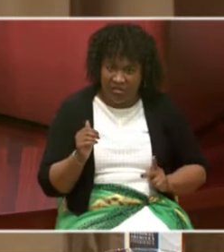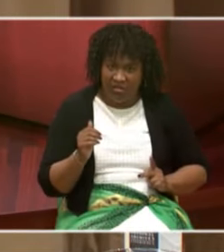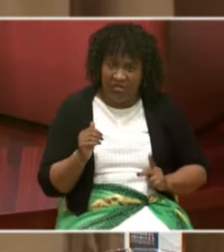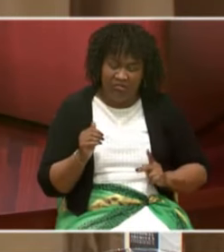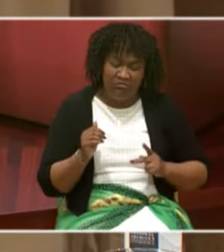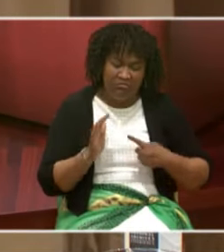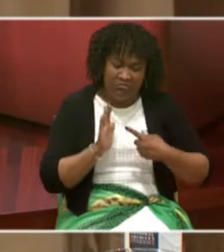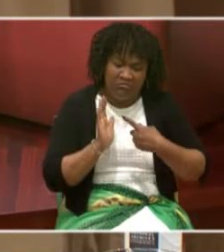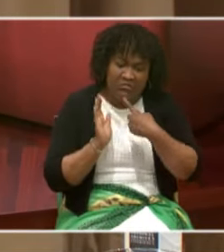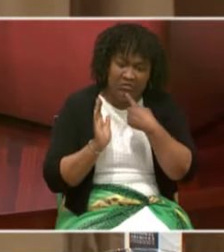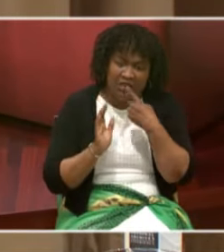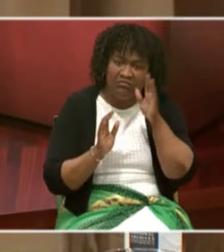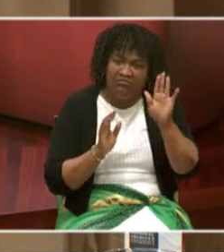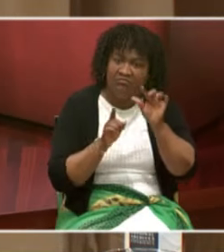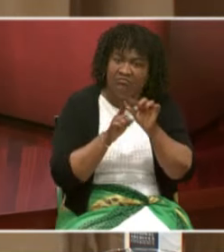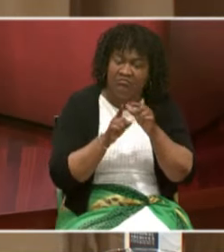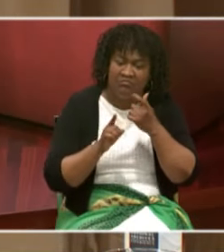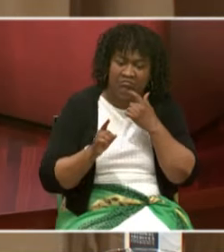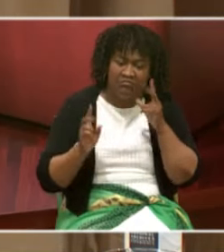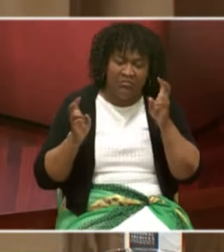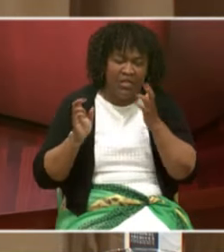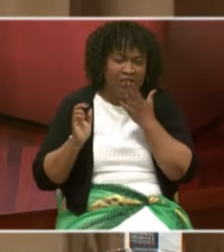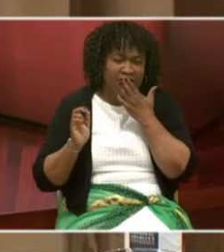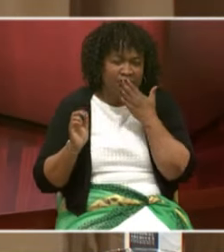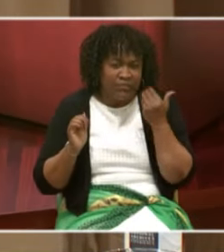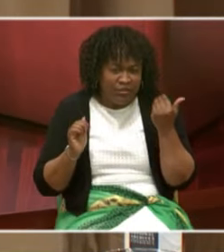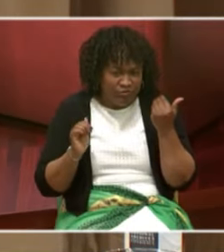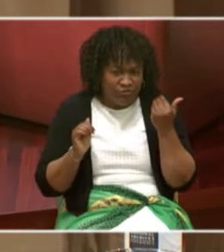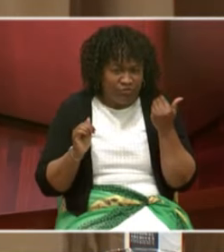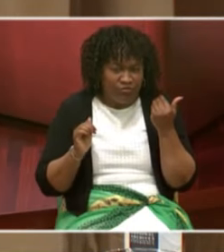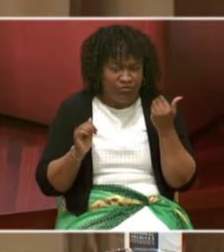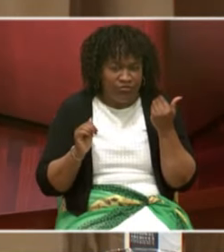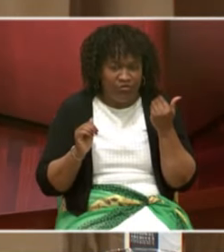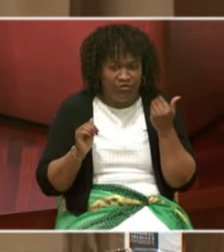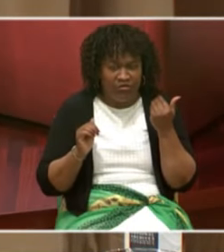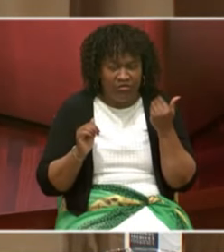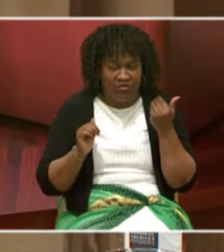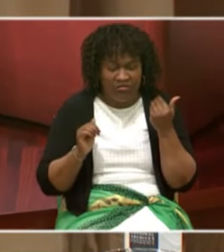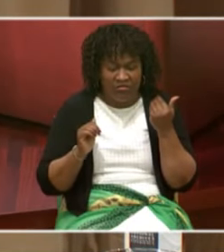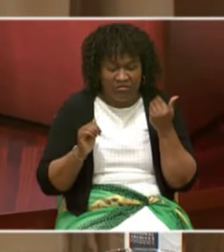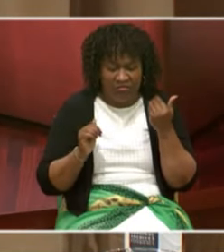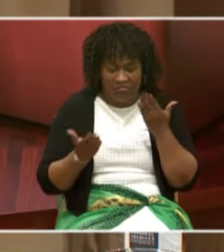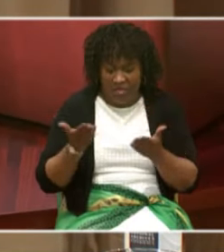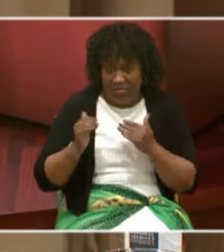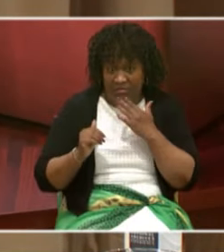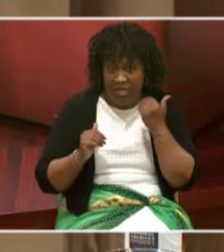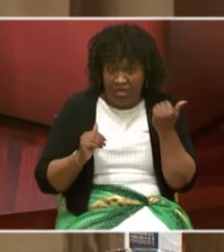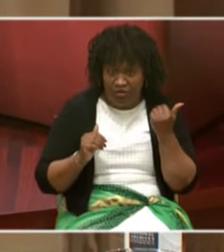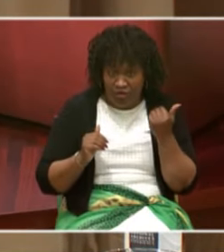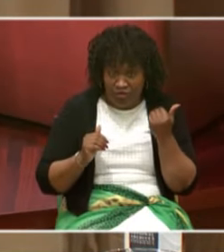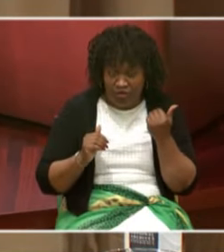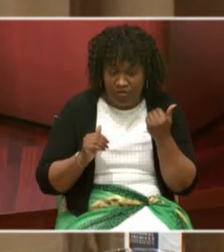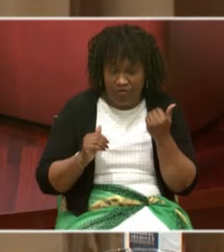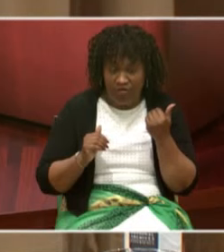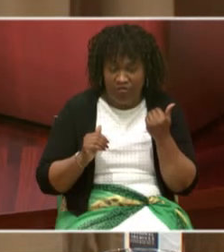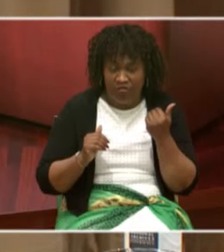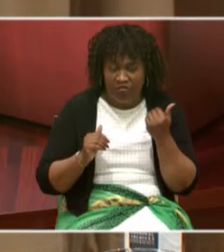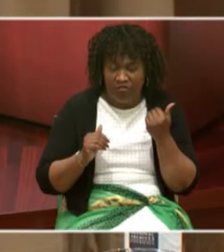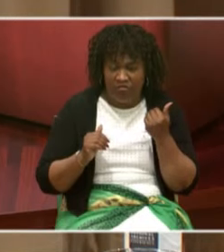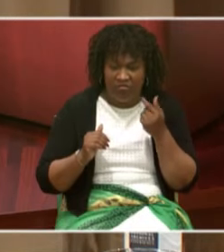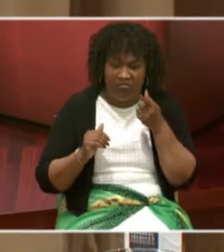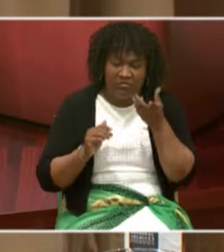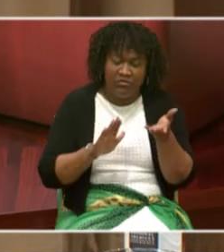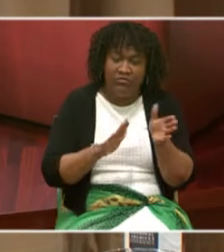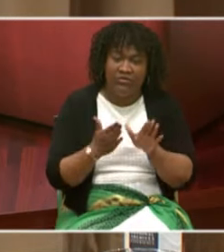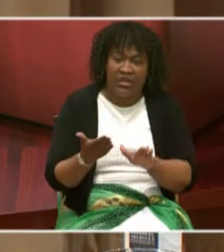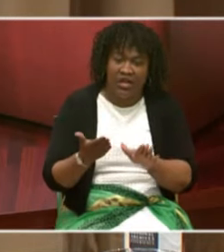life, he just took, I mean, some of his positions became somewhat outrageous. But how do you think